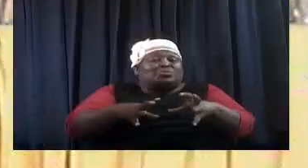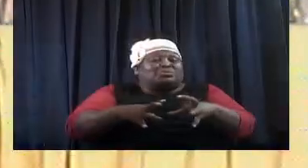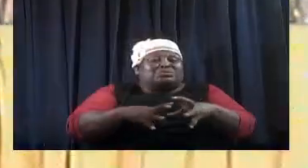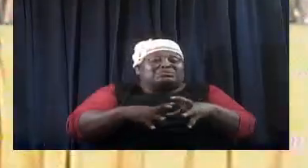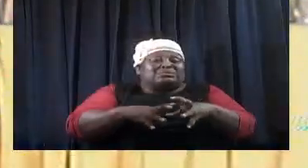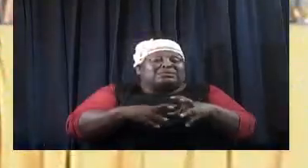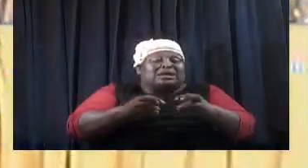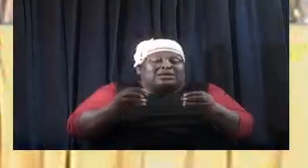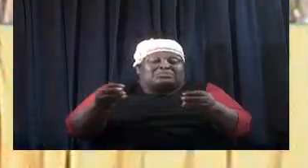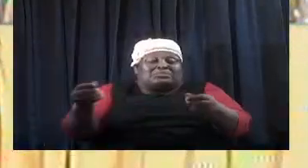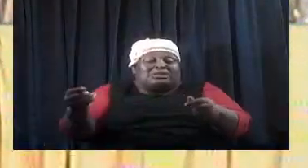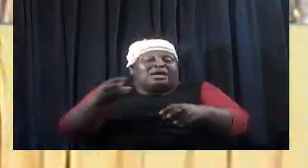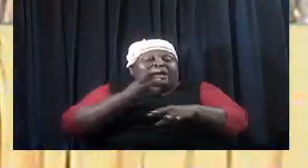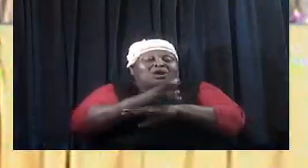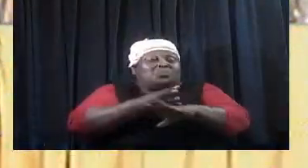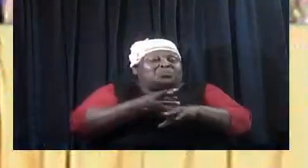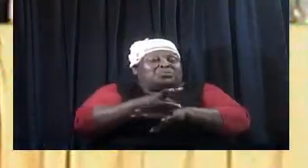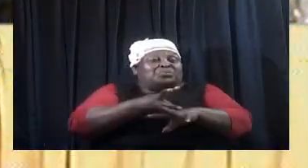and wood